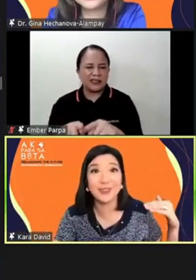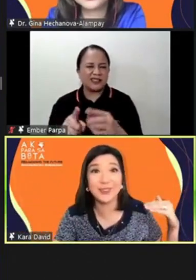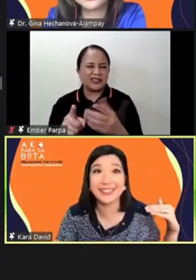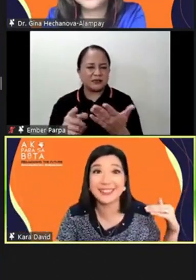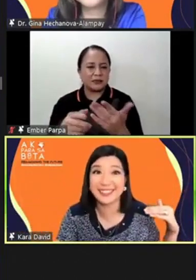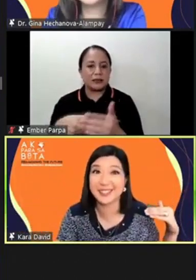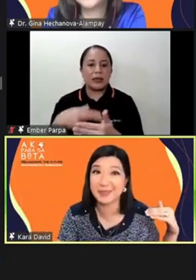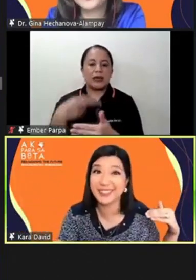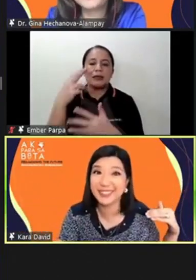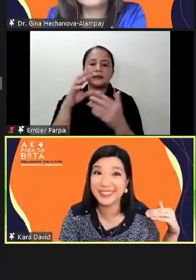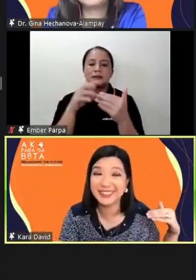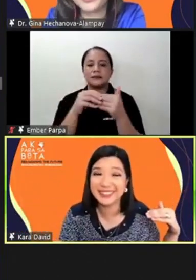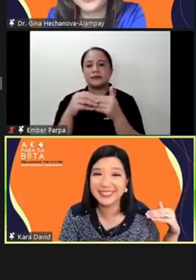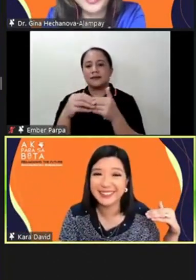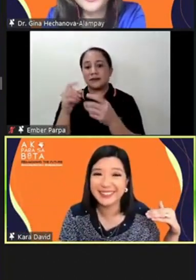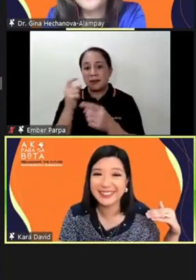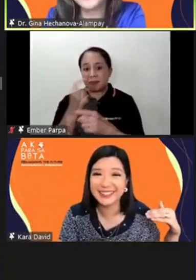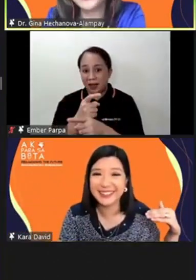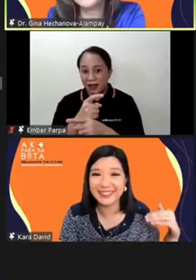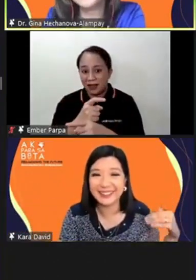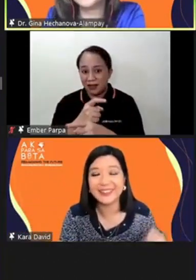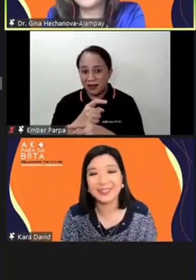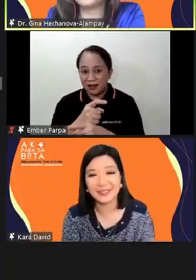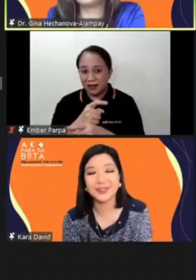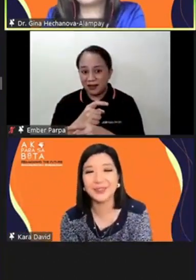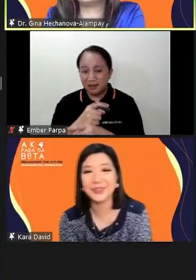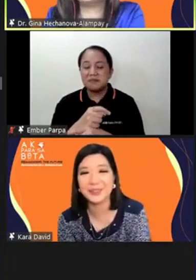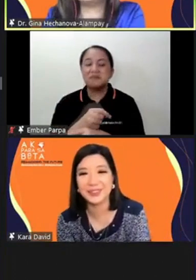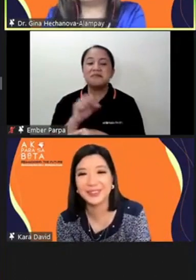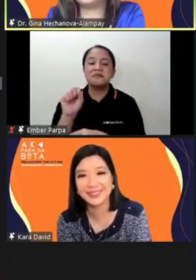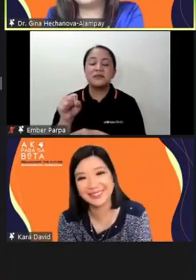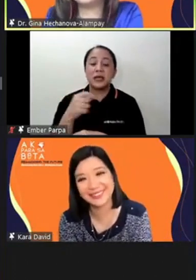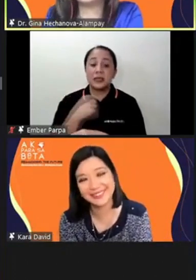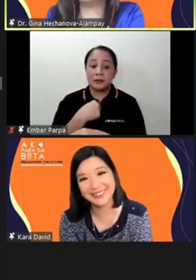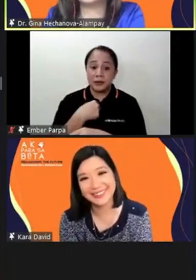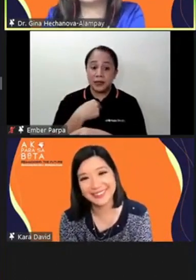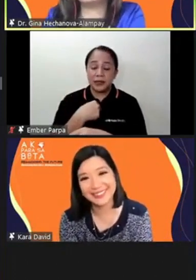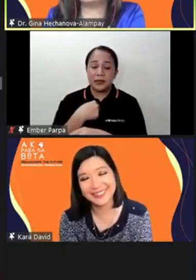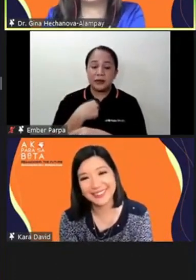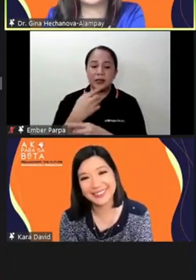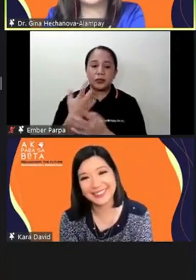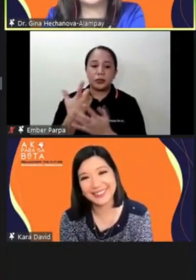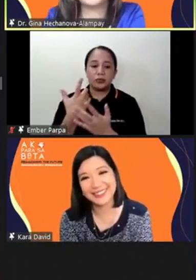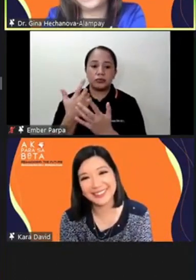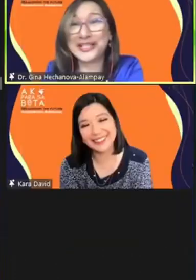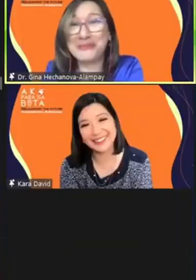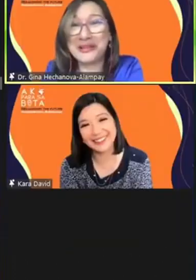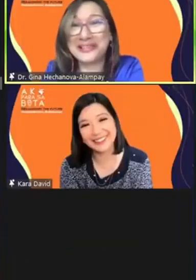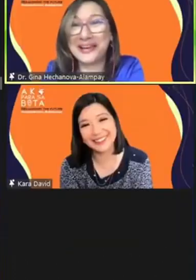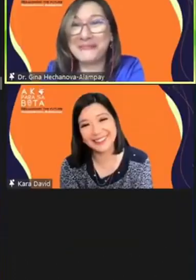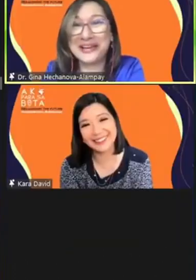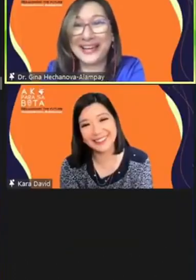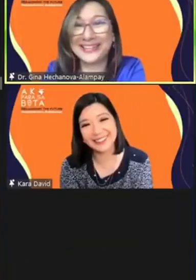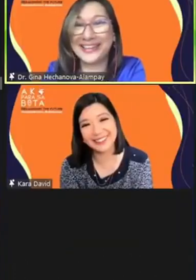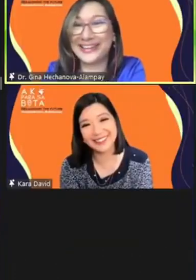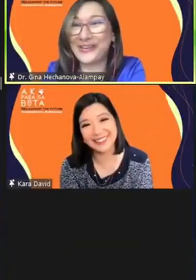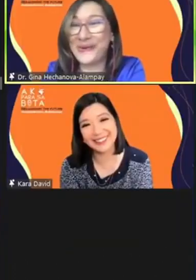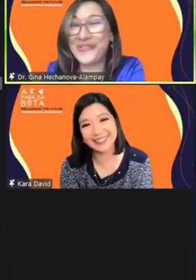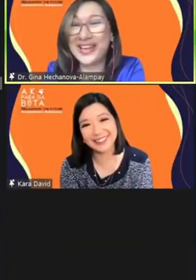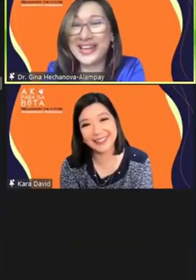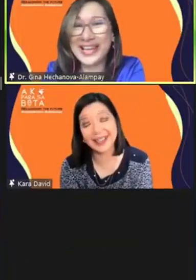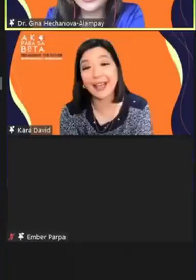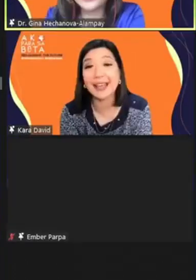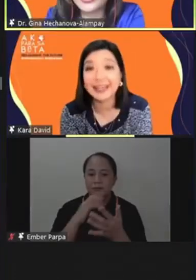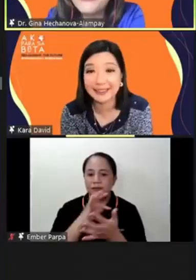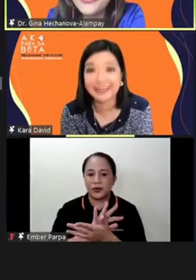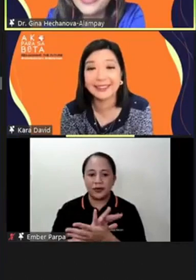din yung resilience mo, no? Yeah. Ako, very near kasi yung experience sa akin kasi last month lang kami lahat